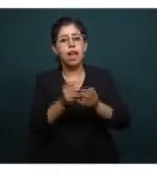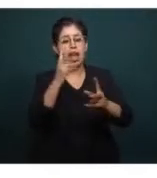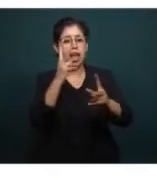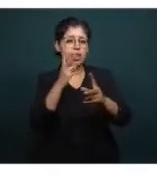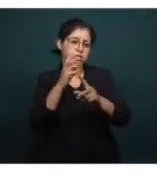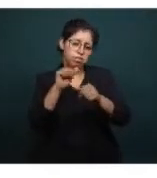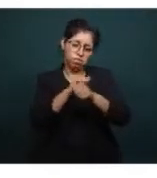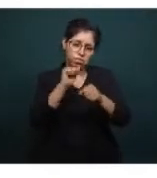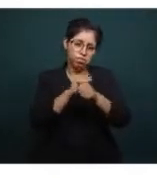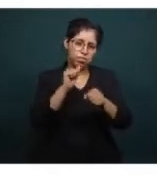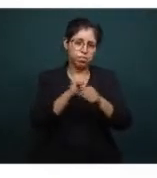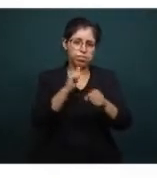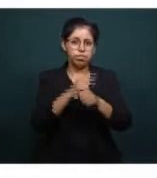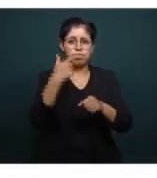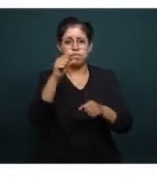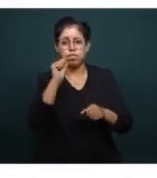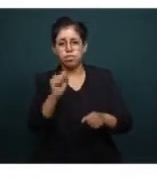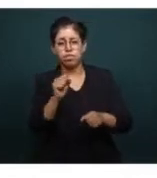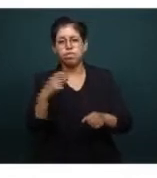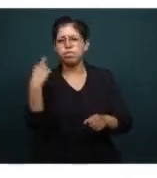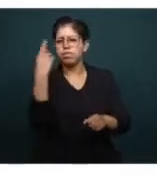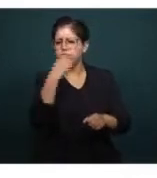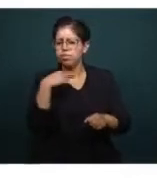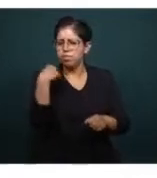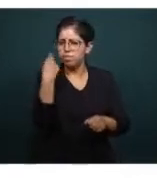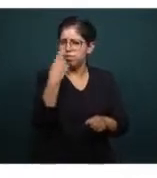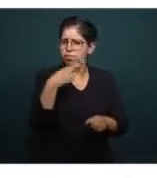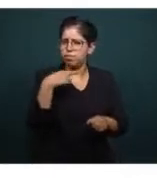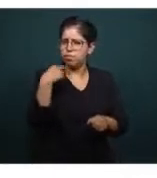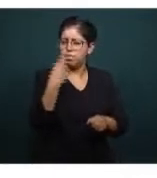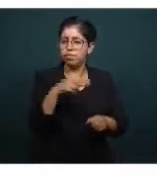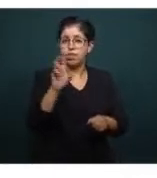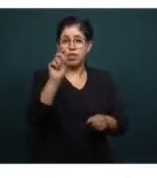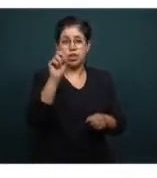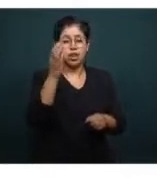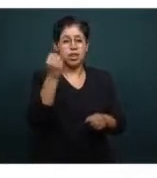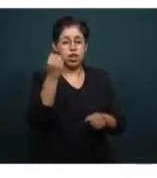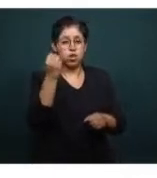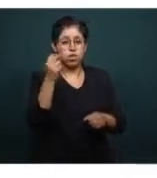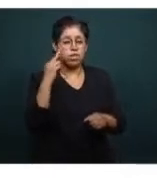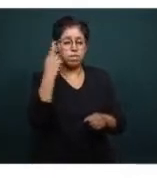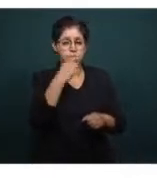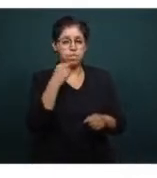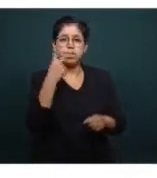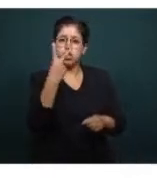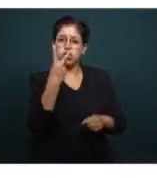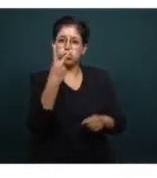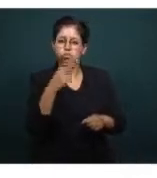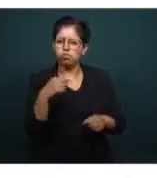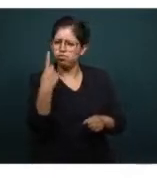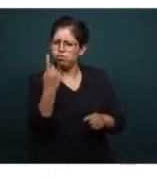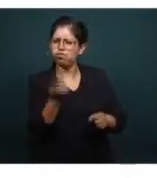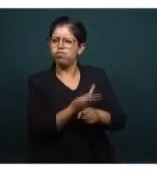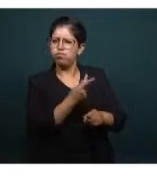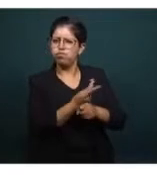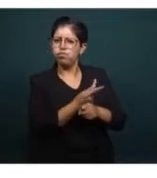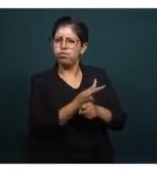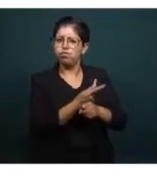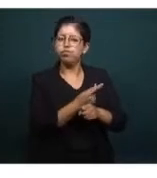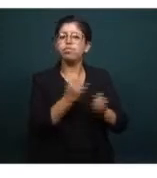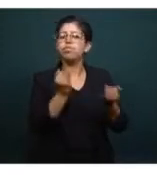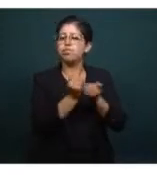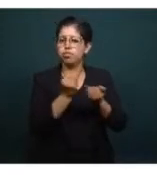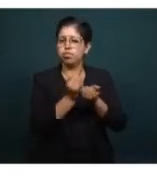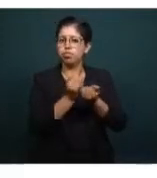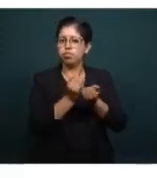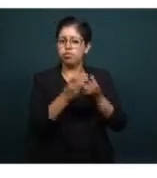se get inmovilizaron 2 de put out of business, 6 of 39 them. autotanques verificados y verificamos 19 lotes